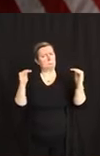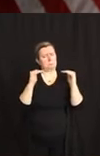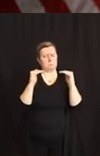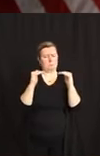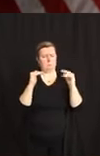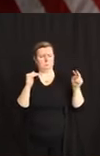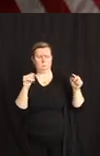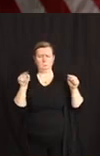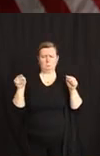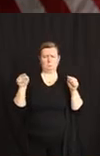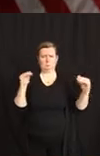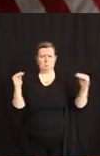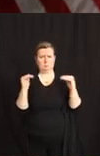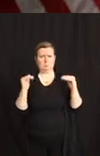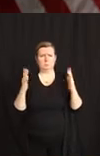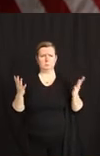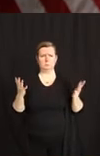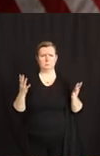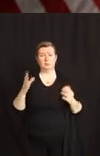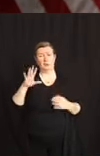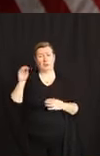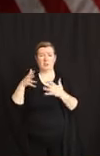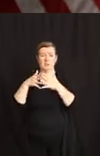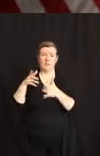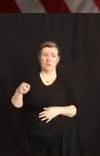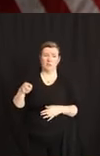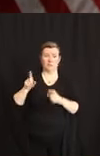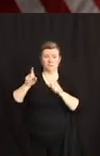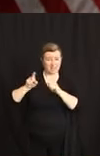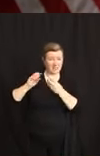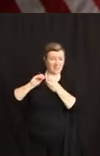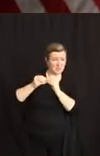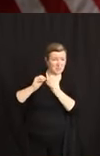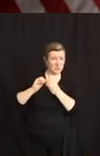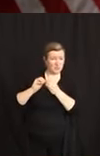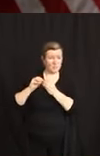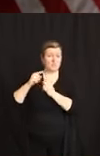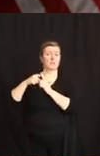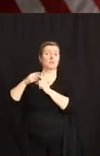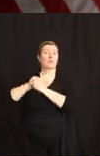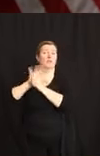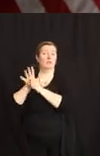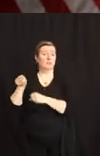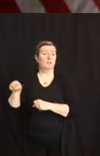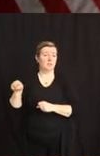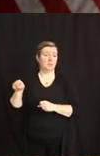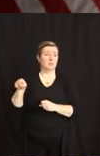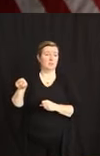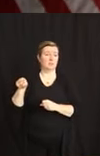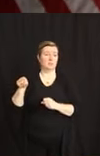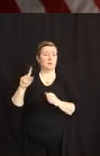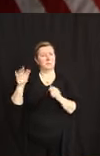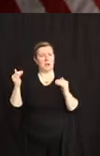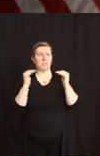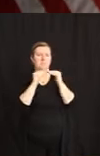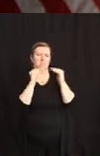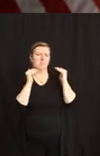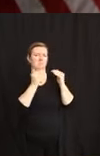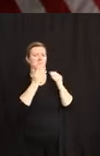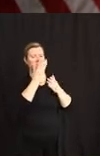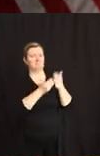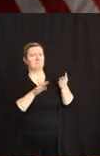That the African American testing number is about, positive testing these are, right, is about consistent with fatalities, but the Hispanic number